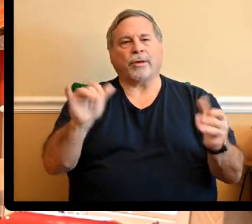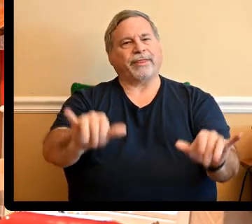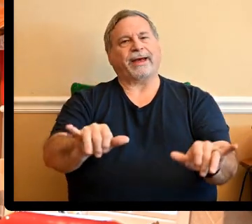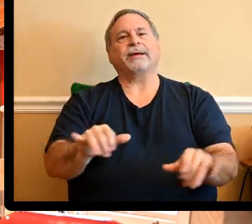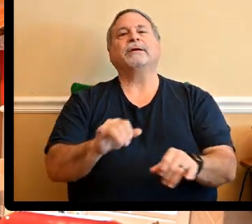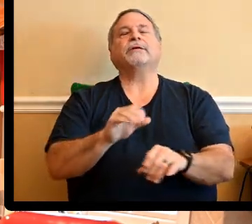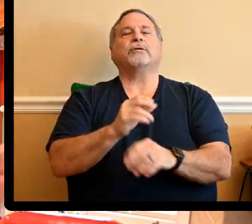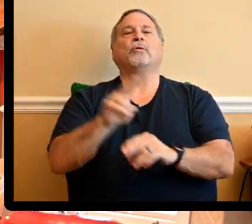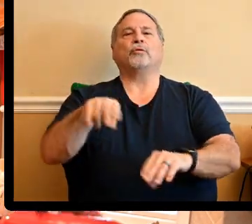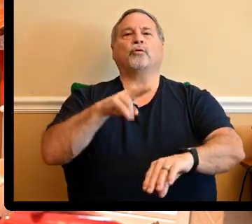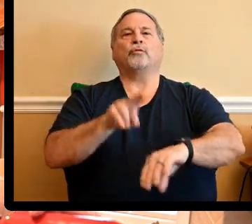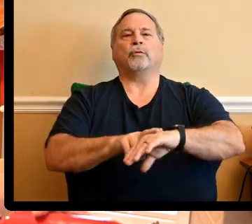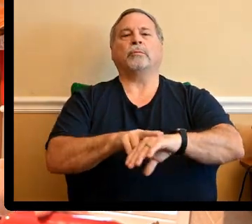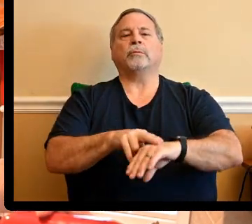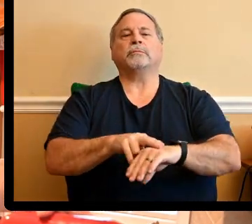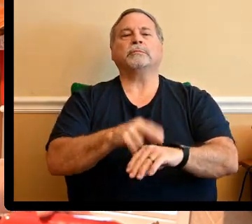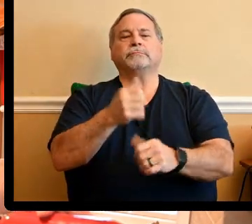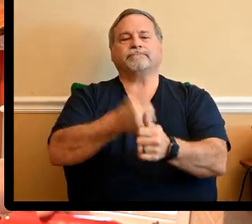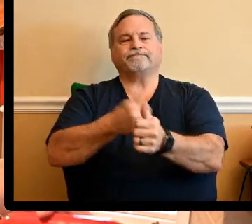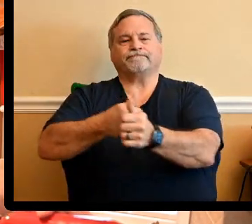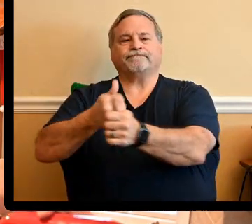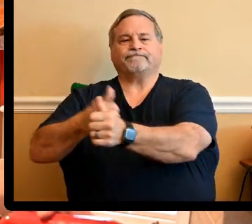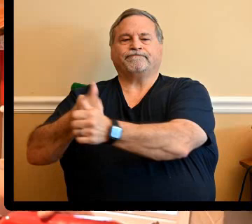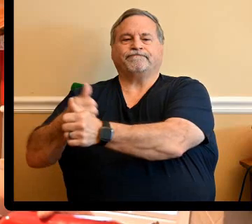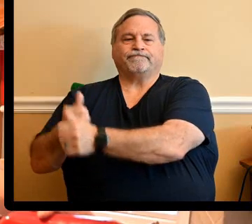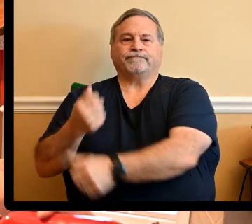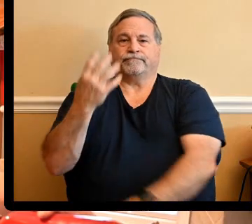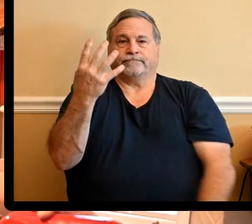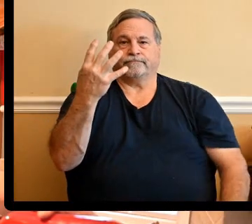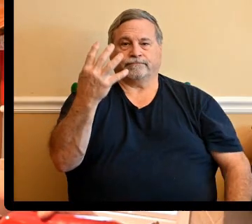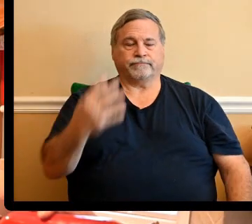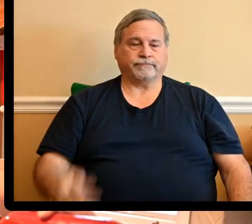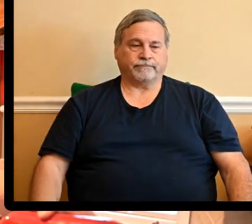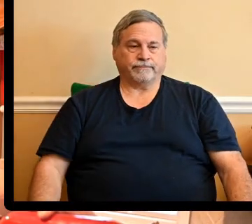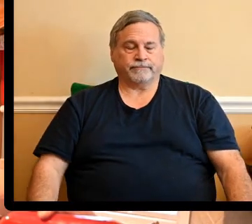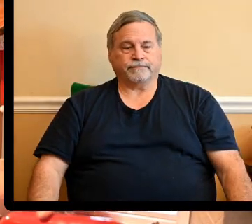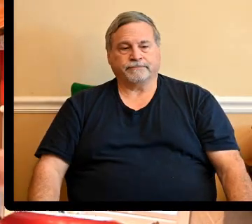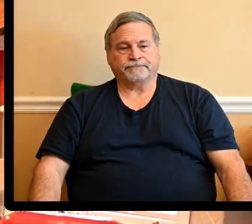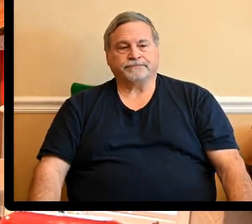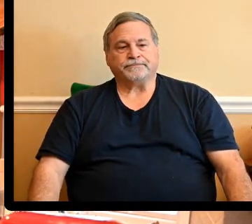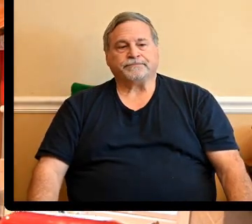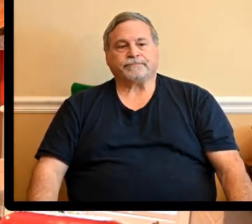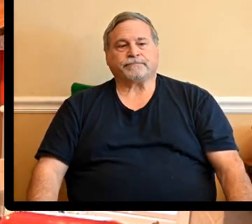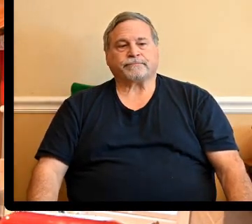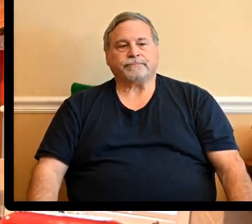to be fluffy. So we're going to go ahead and add each of these one at a time.